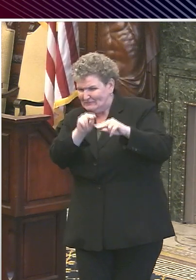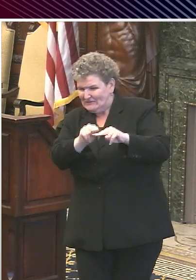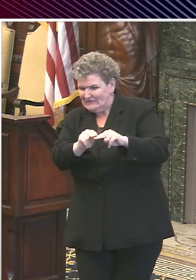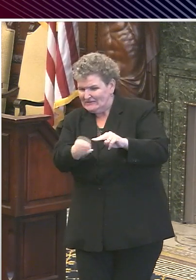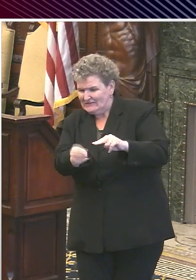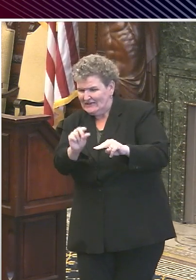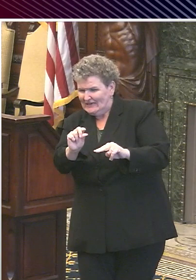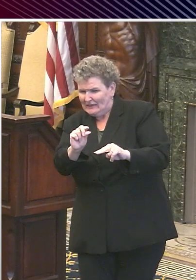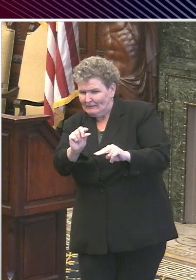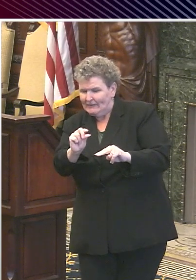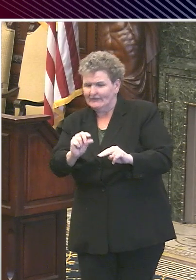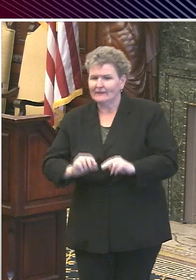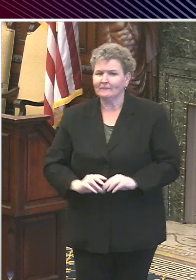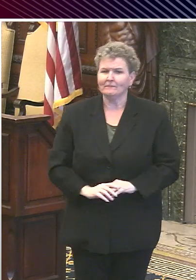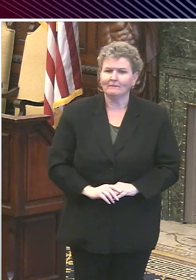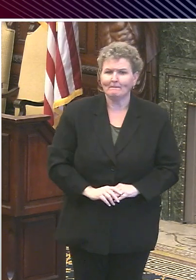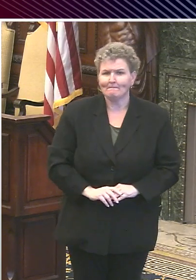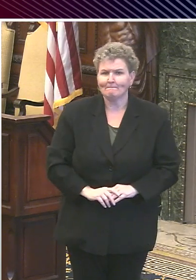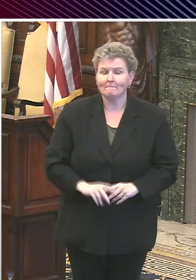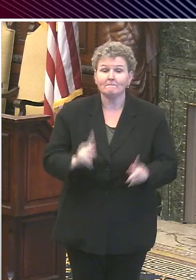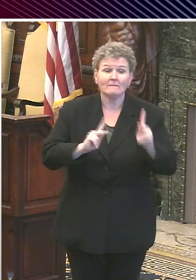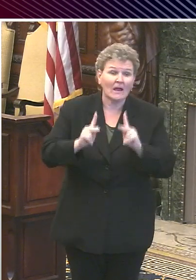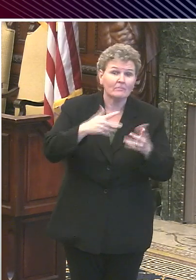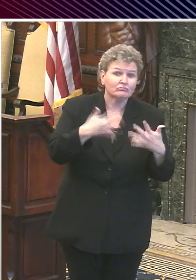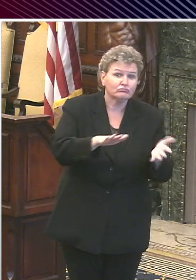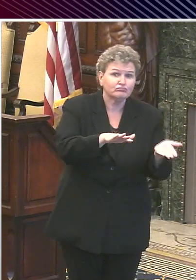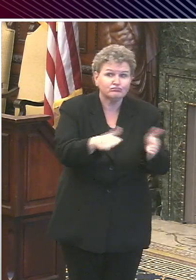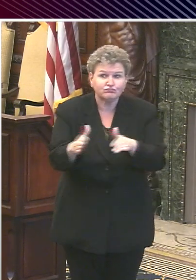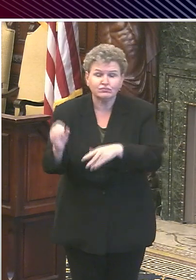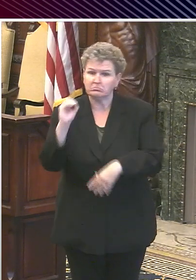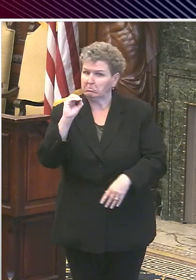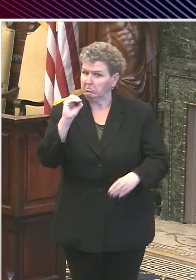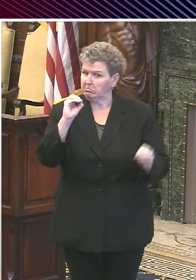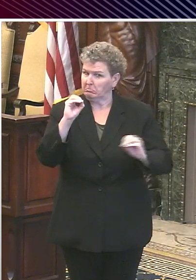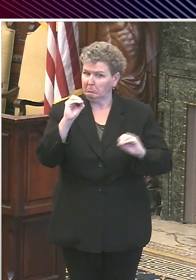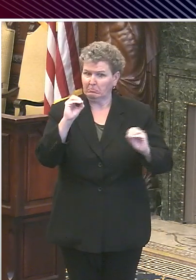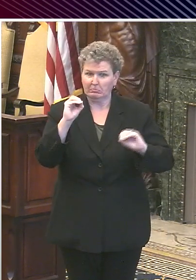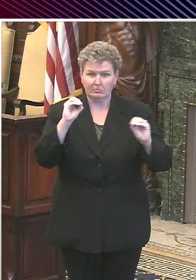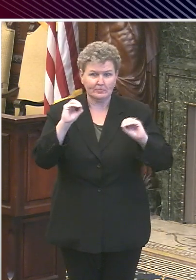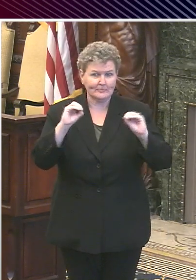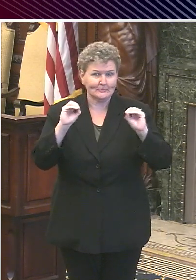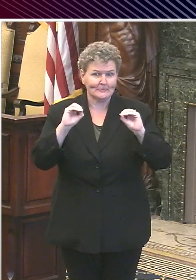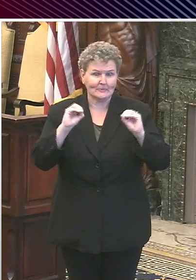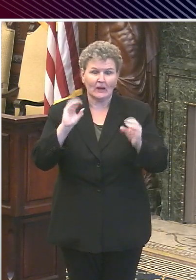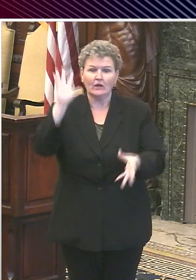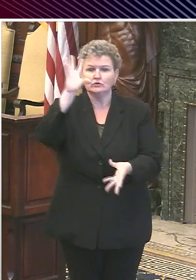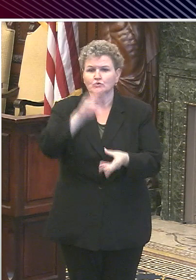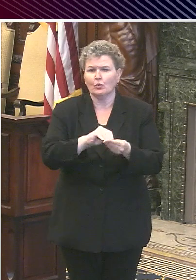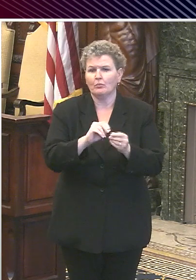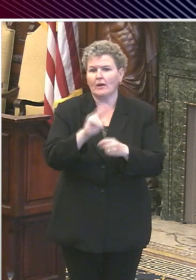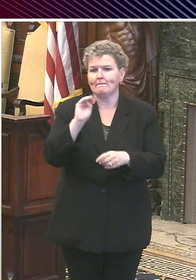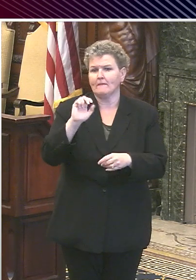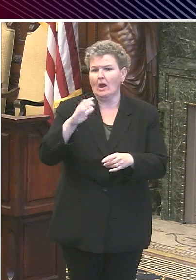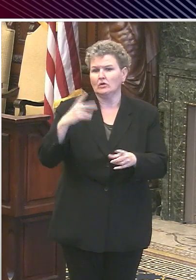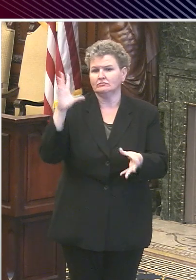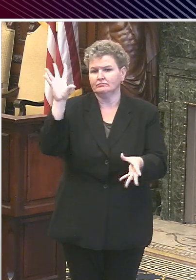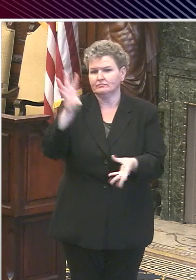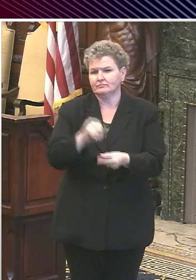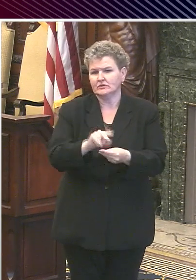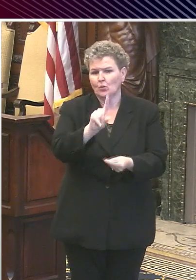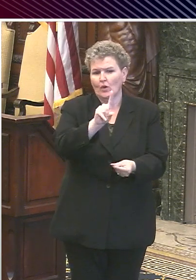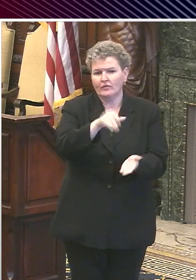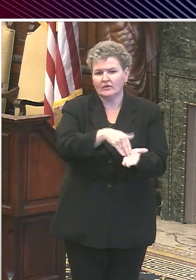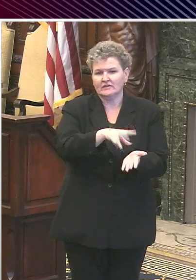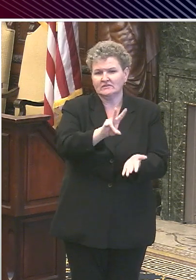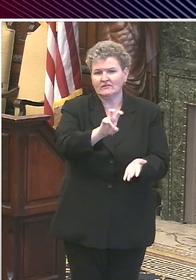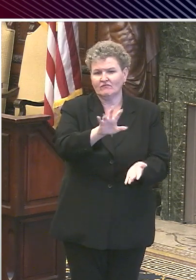today we've had no new deaths identified from the coronavirus infection. Our total since the beginning of the epidemic is 1,763. But